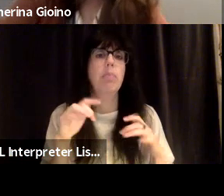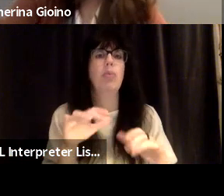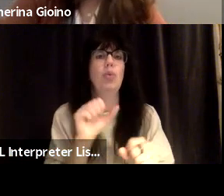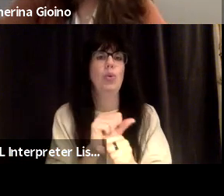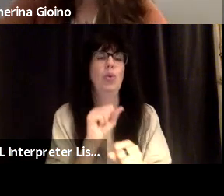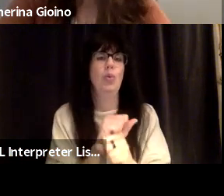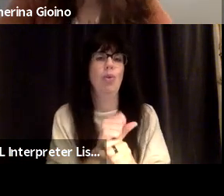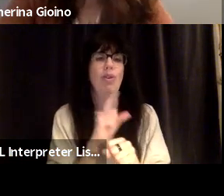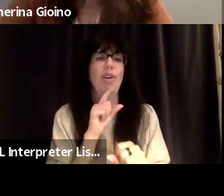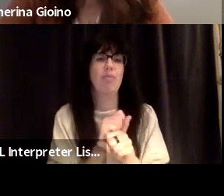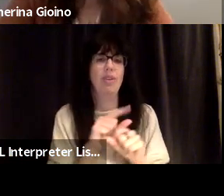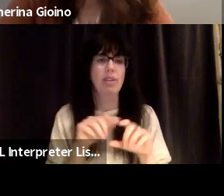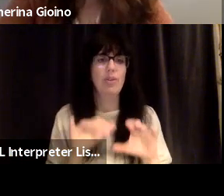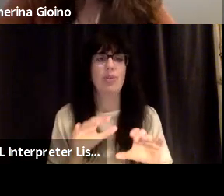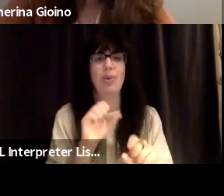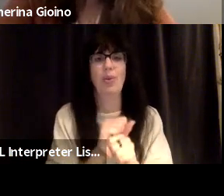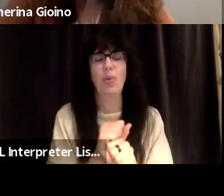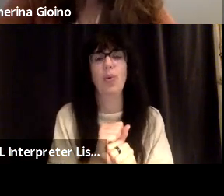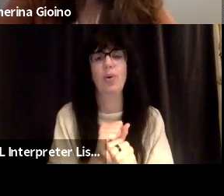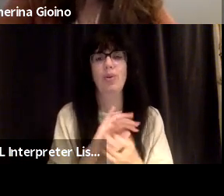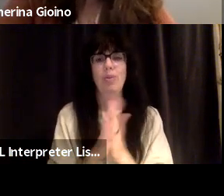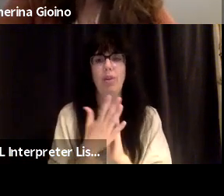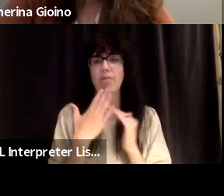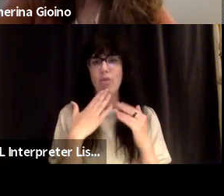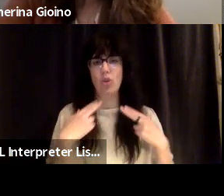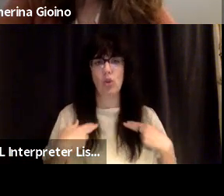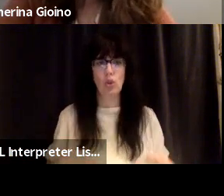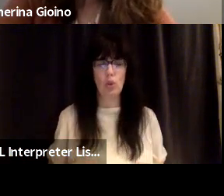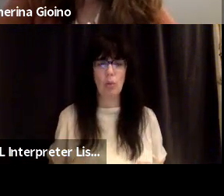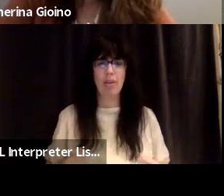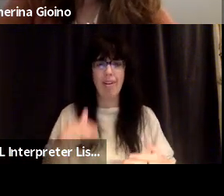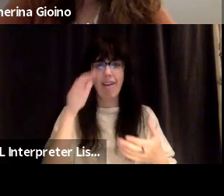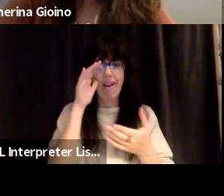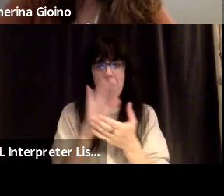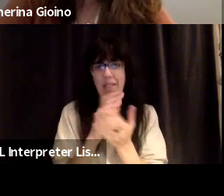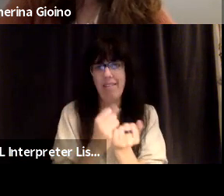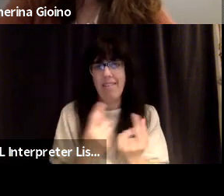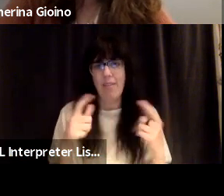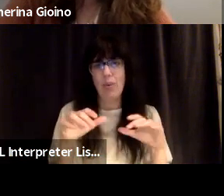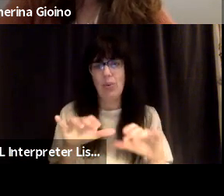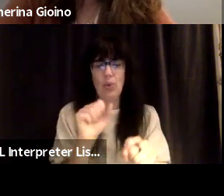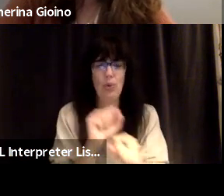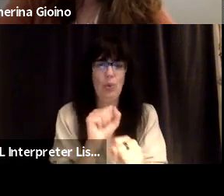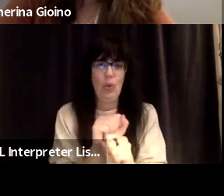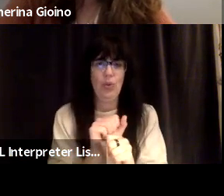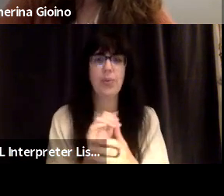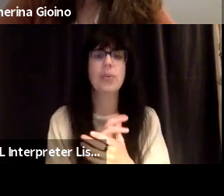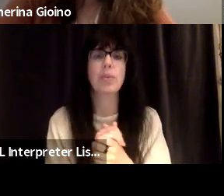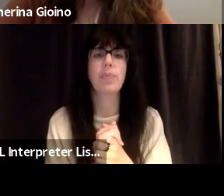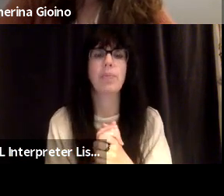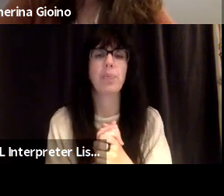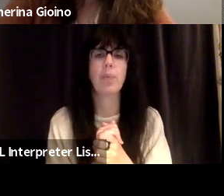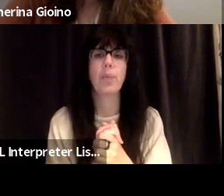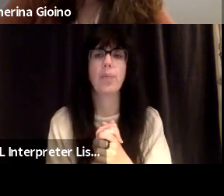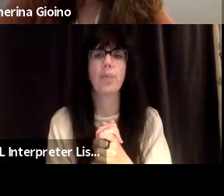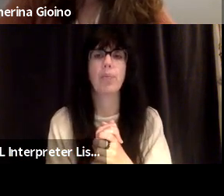really doing the work to be a good human. I believe everybody here is doing the work to be a good human in their own way. But I think the